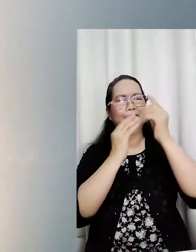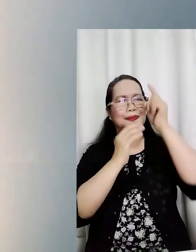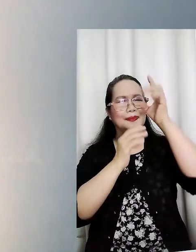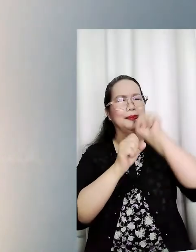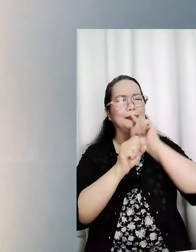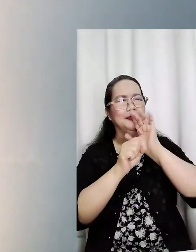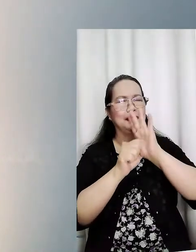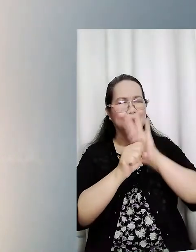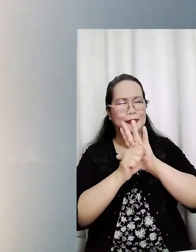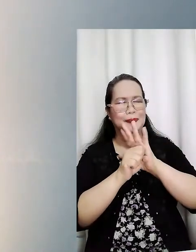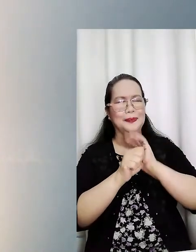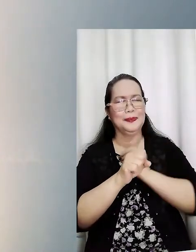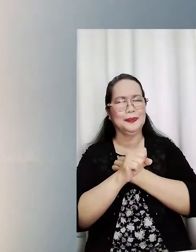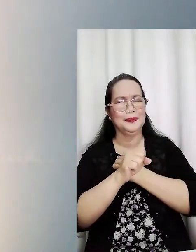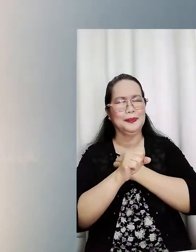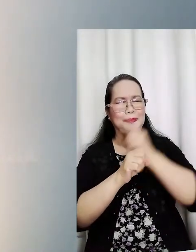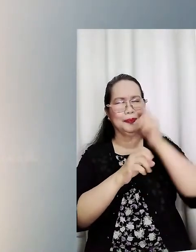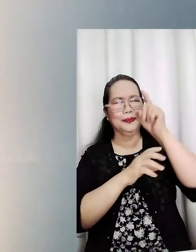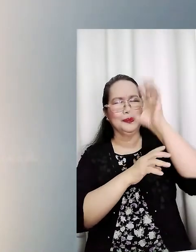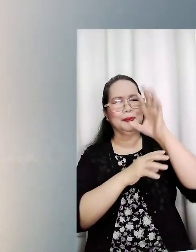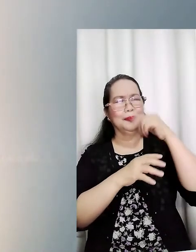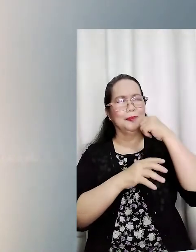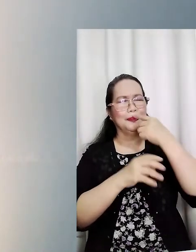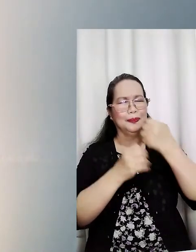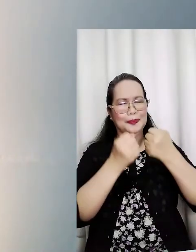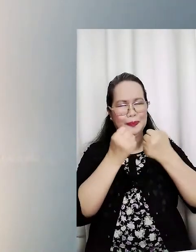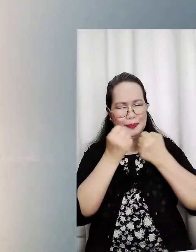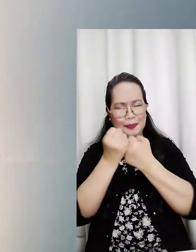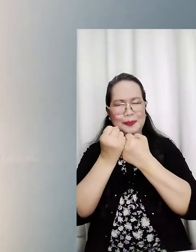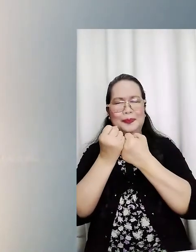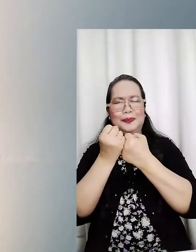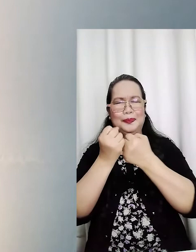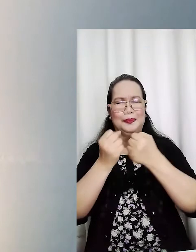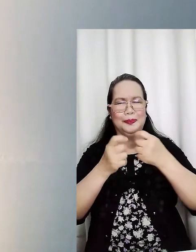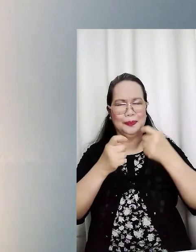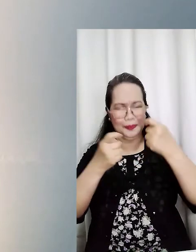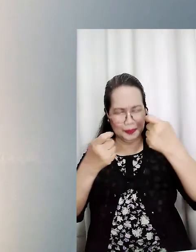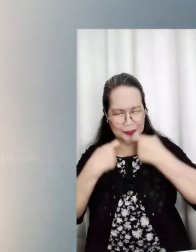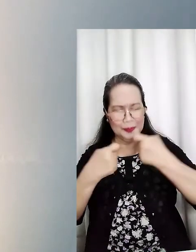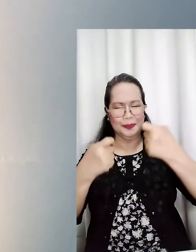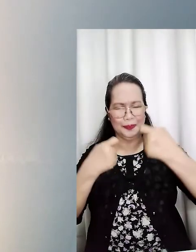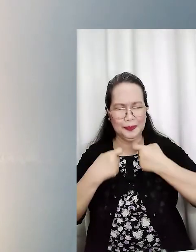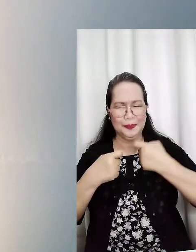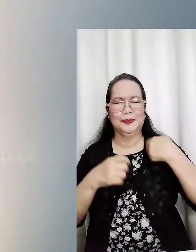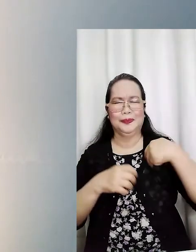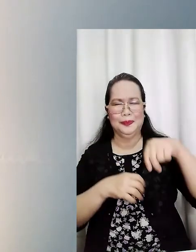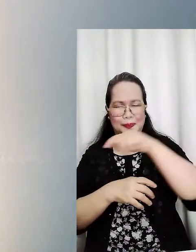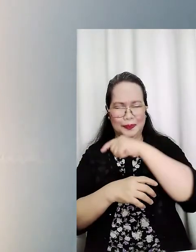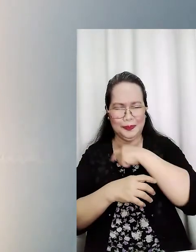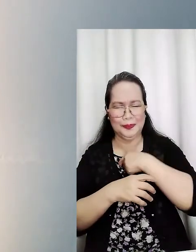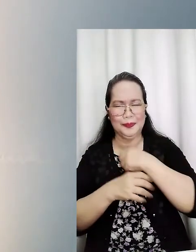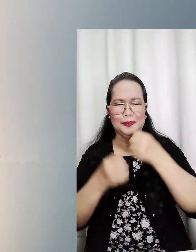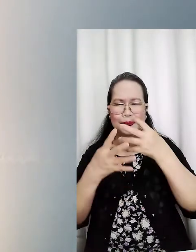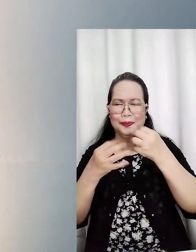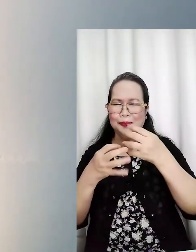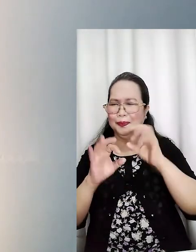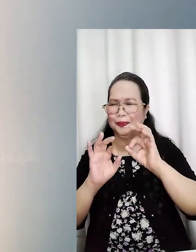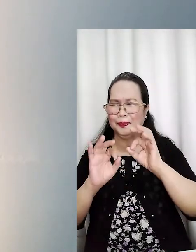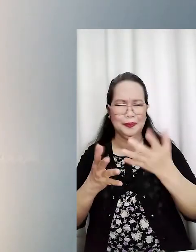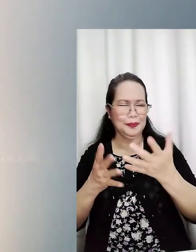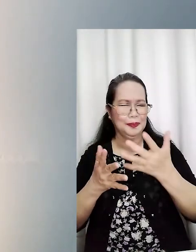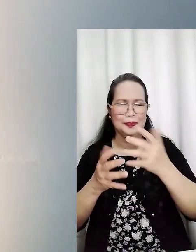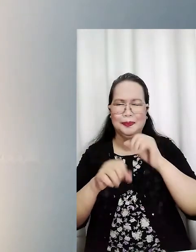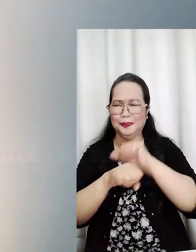you because of your promise that you are our great Jehovah Jireh, the one who provides for us. Marami po mga nawalan ng